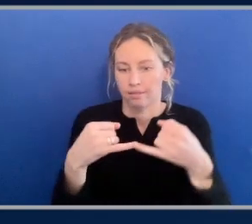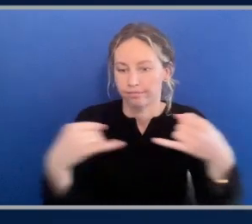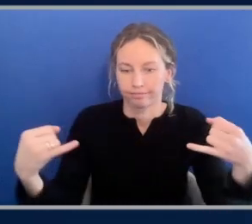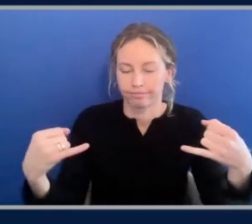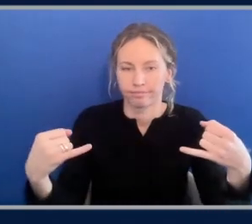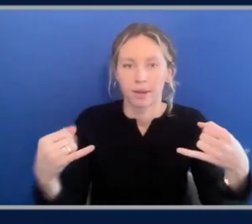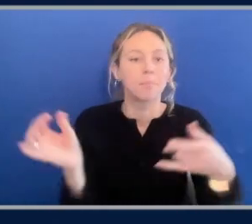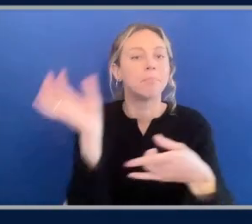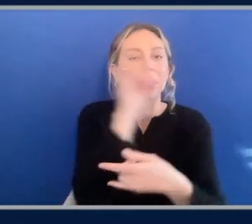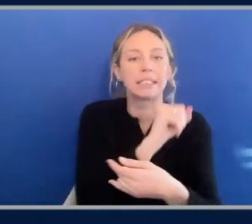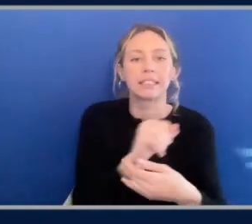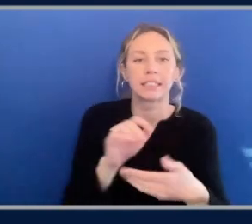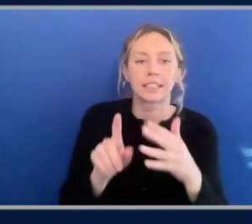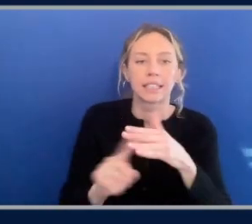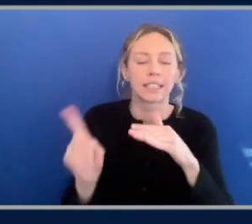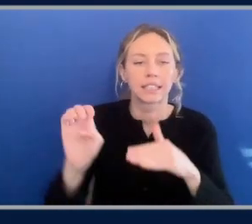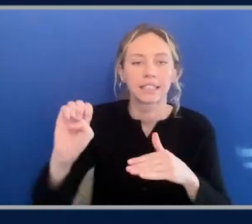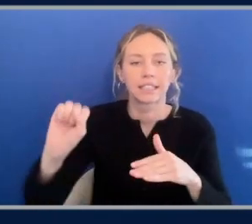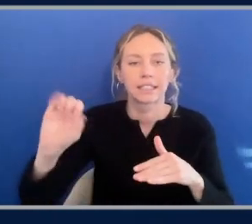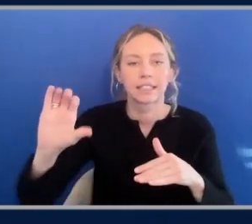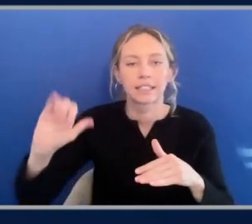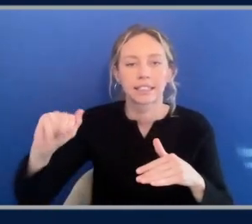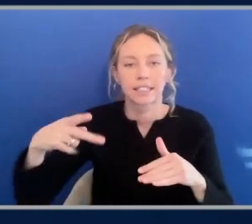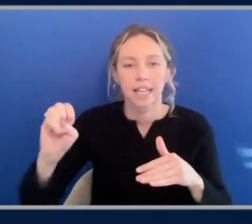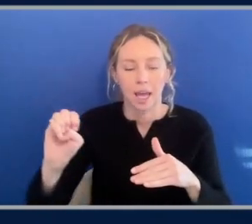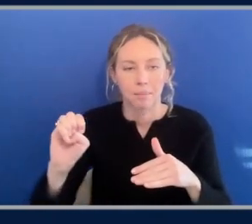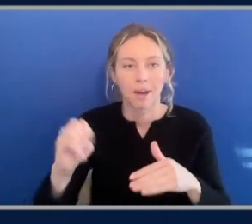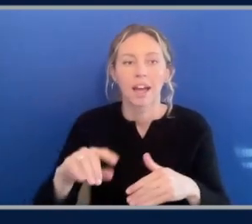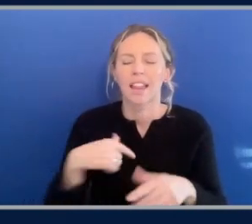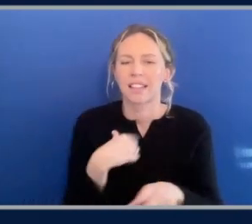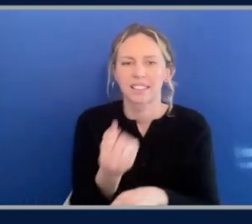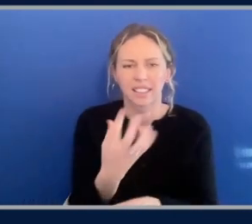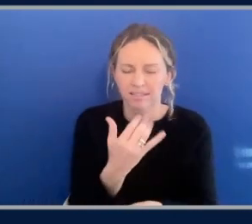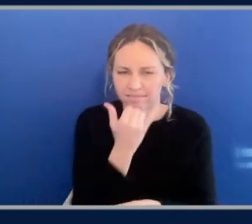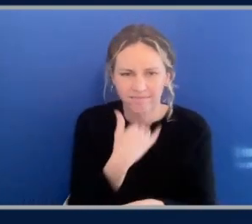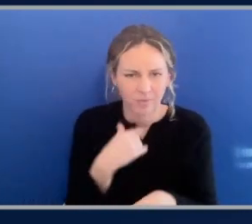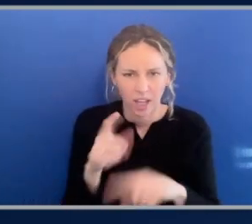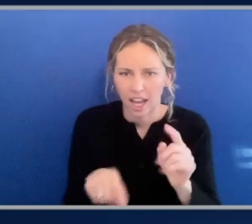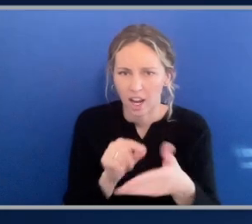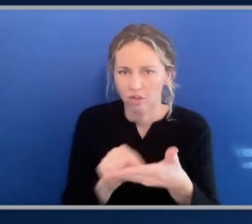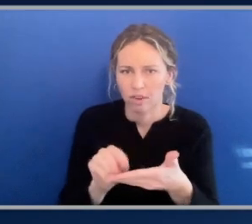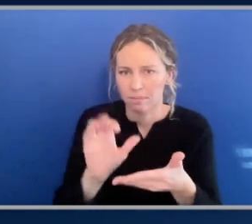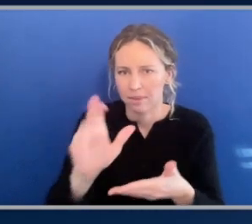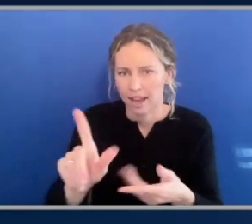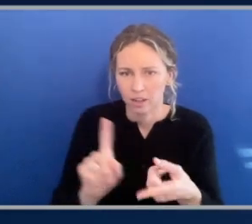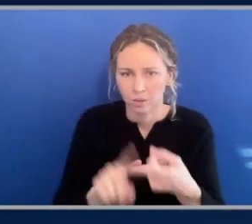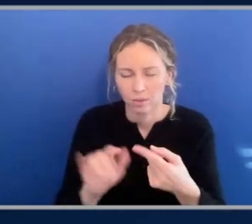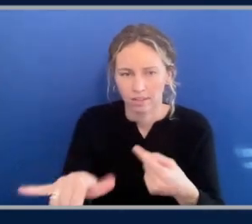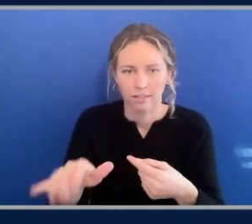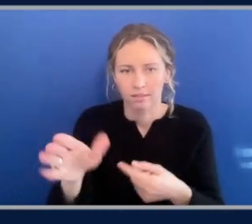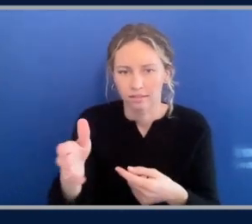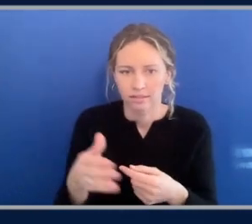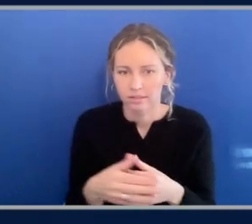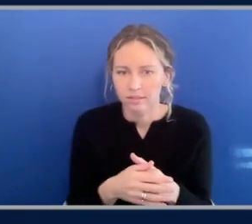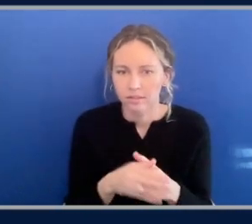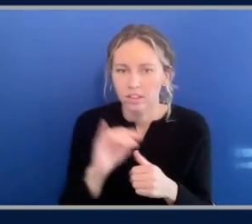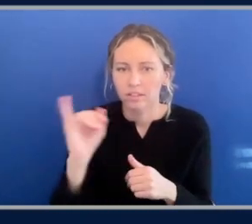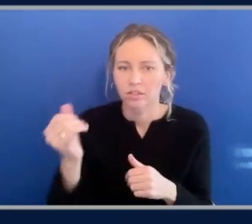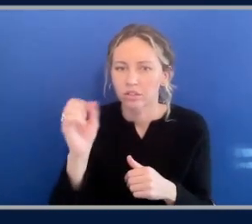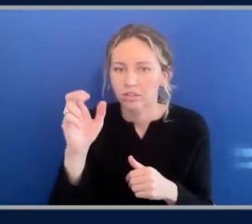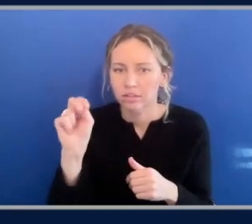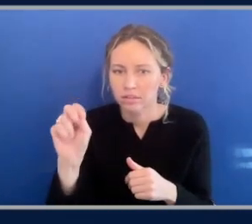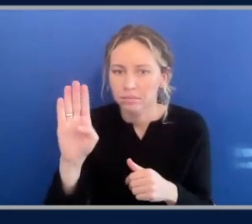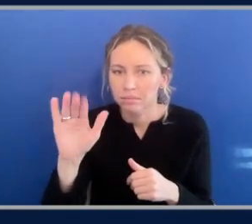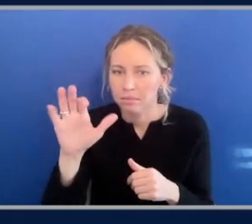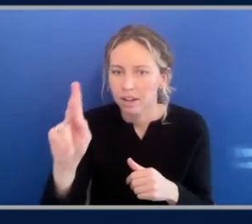sequence, right? And then it's some malformed binary that we can't write out to the JSON blob. Exactly. So, Okay. now the final thing I do want to hint